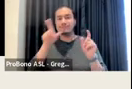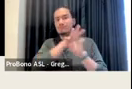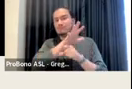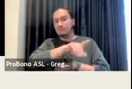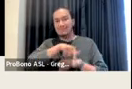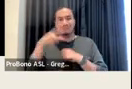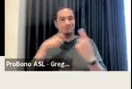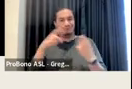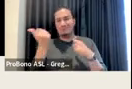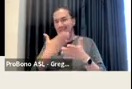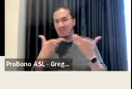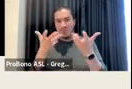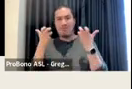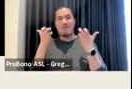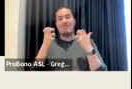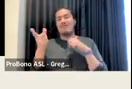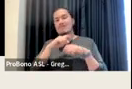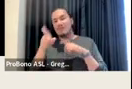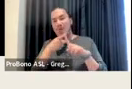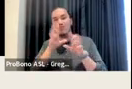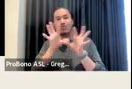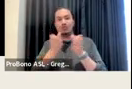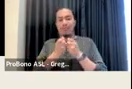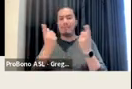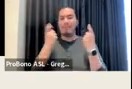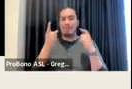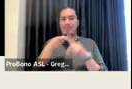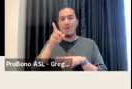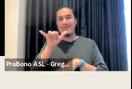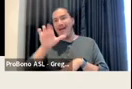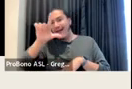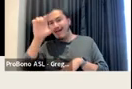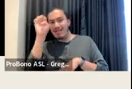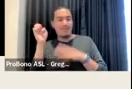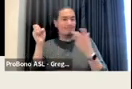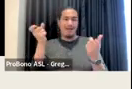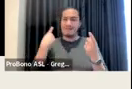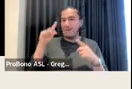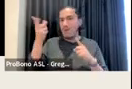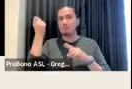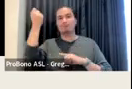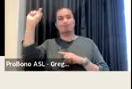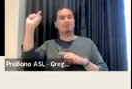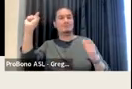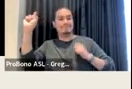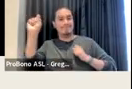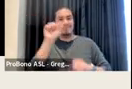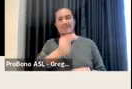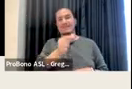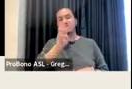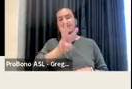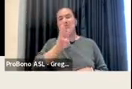me anything you want. You can ask me about the workshop. You can ask me about Yale. You can ask me about the strike. I'm one of the WGA writers right